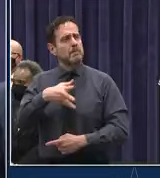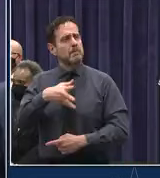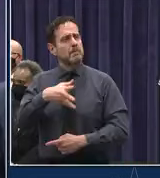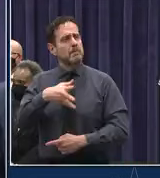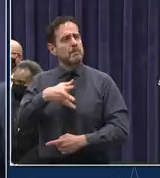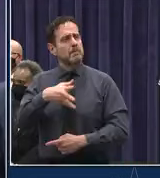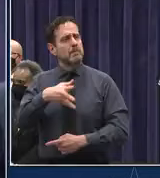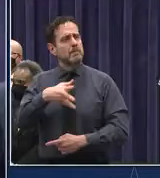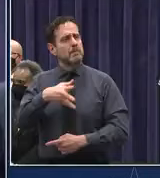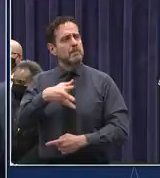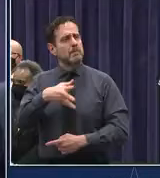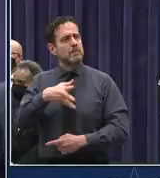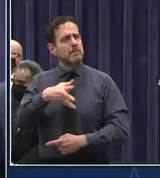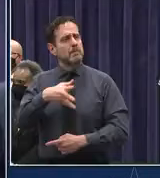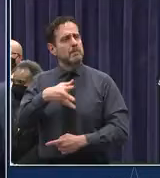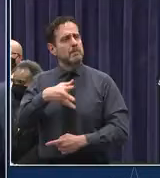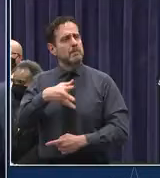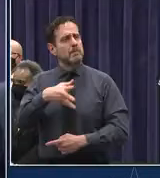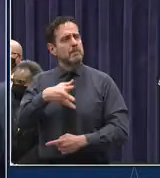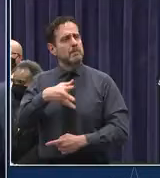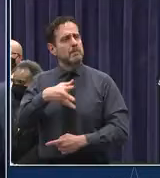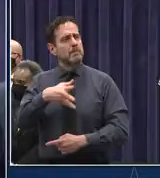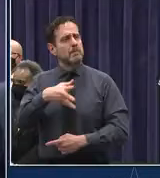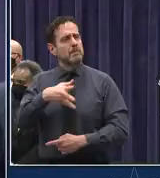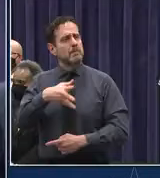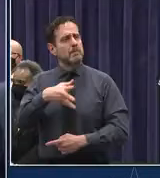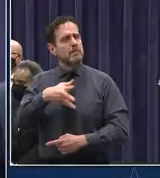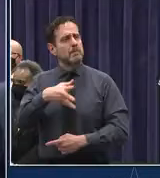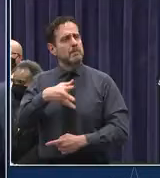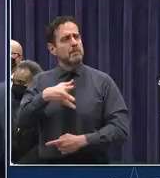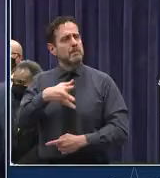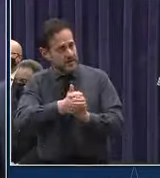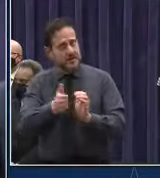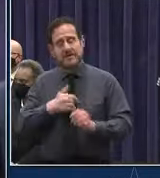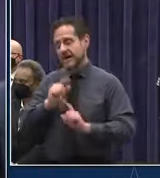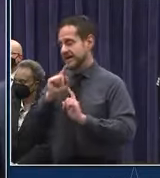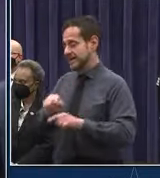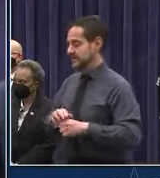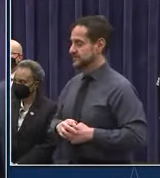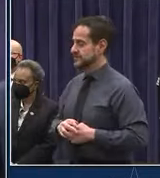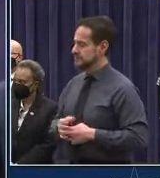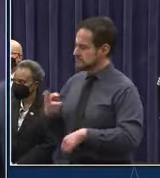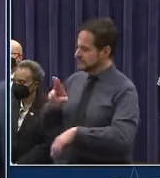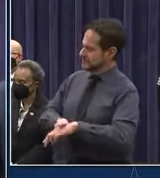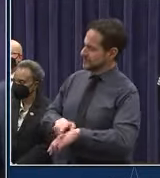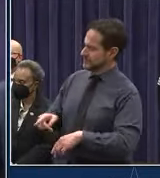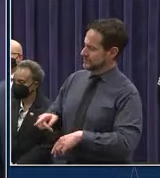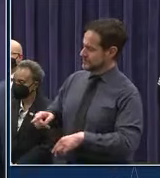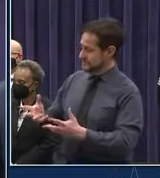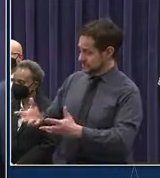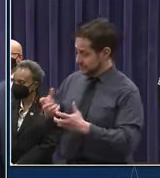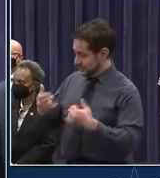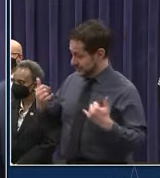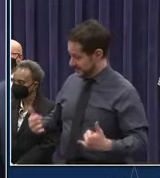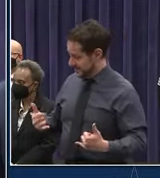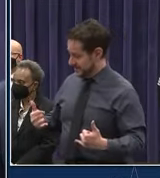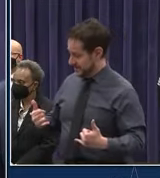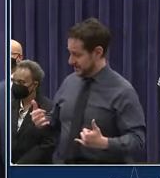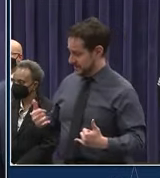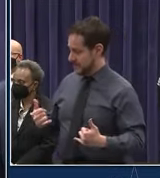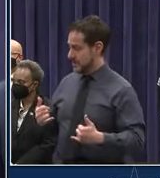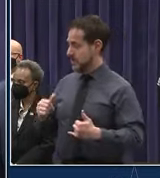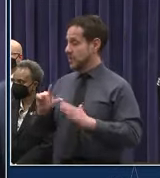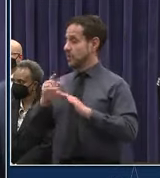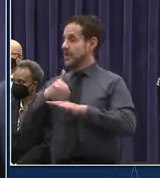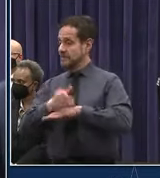"Mom, can you buy me a hamburger?" To which I replied, "Of course. Do you want it now or after